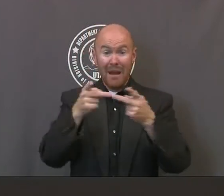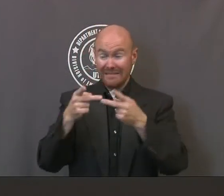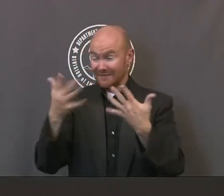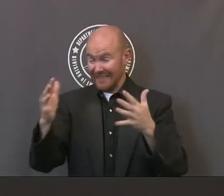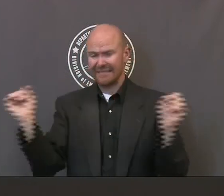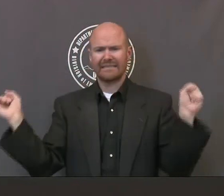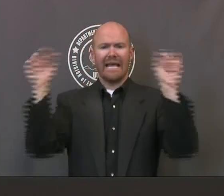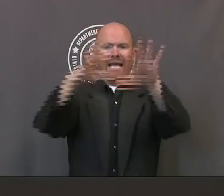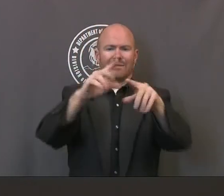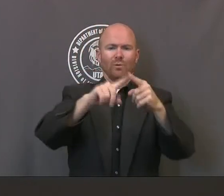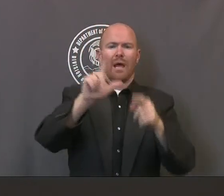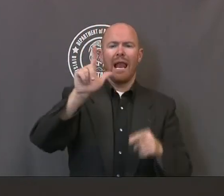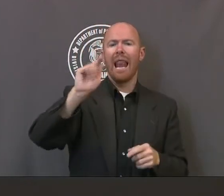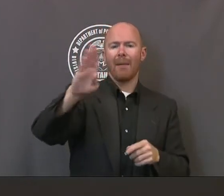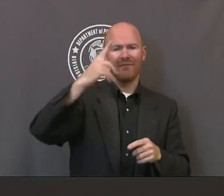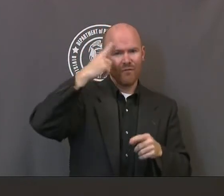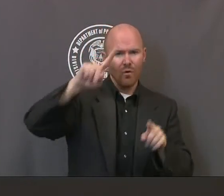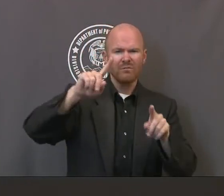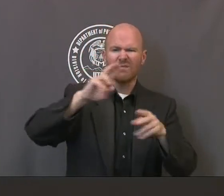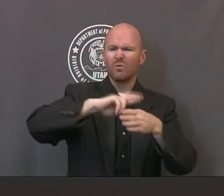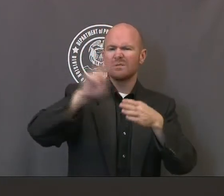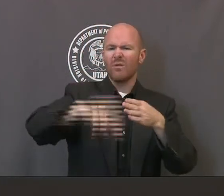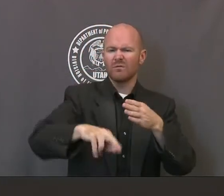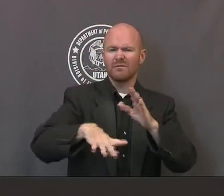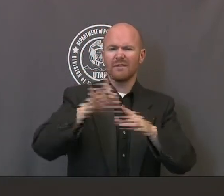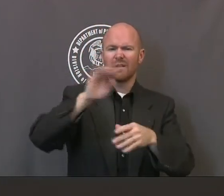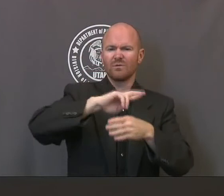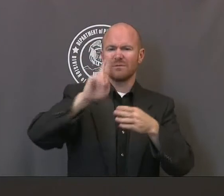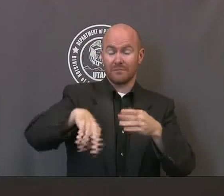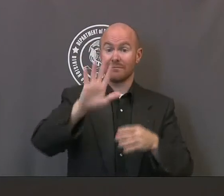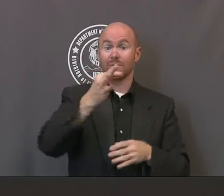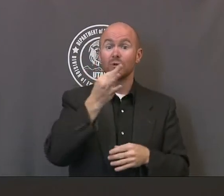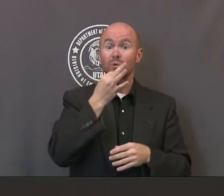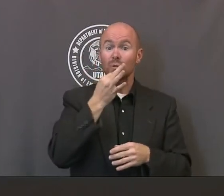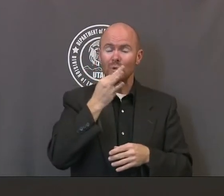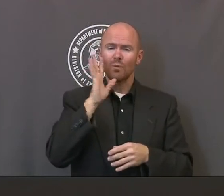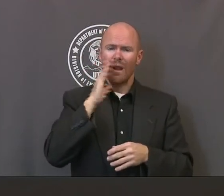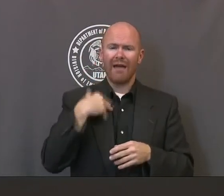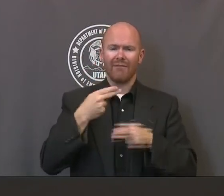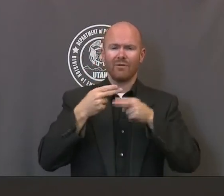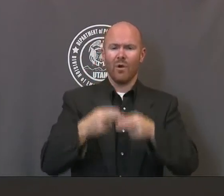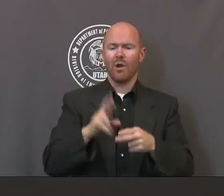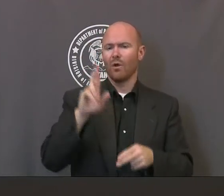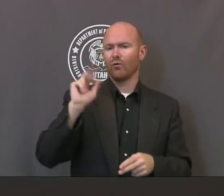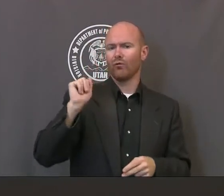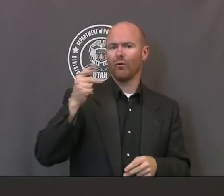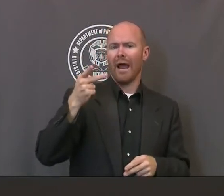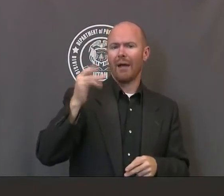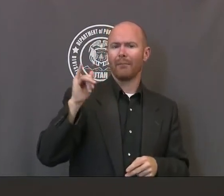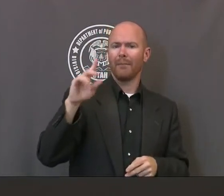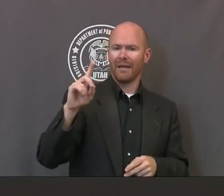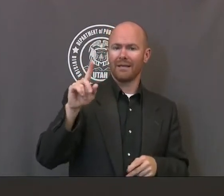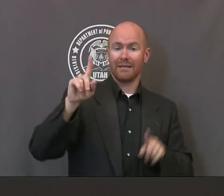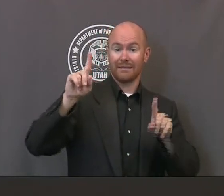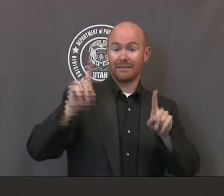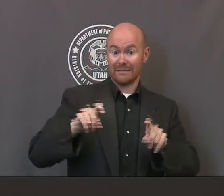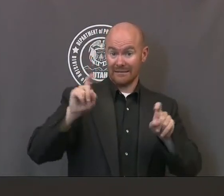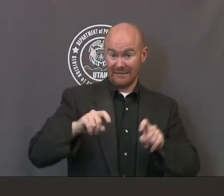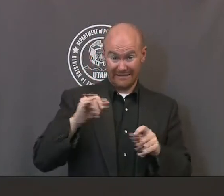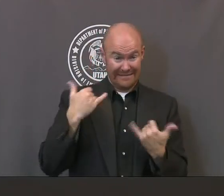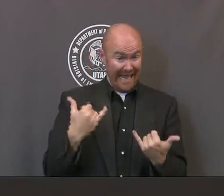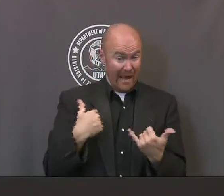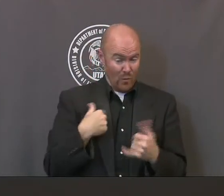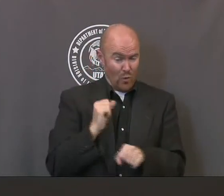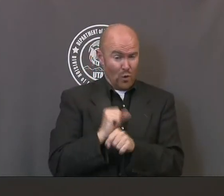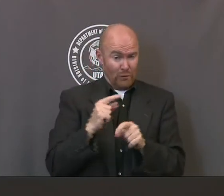to this, there are, with the oncoming technology of rapid tests and a family of rapid tests, we're working